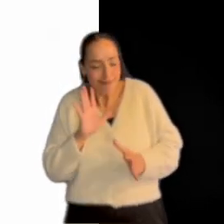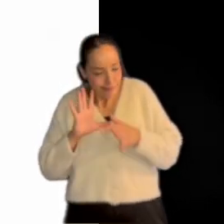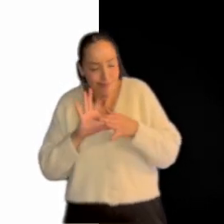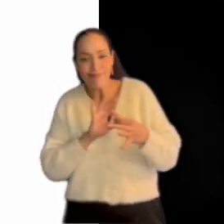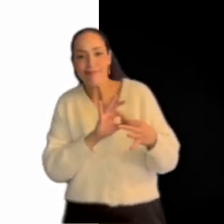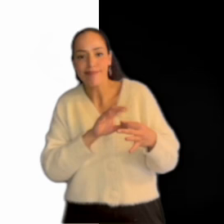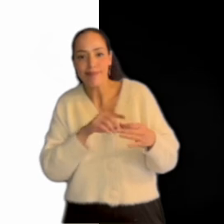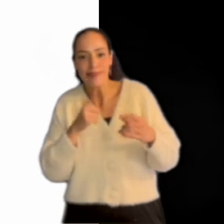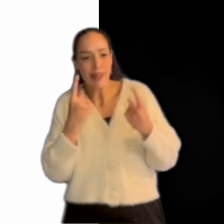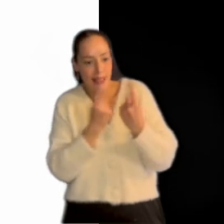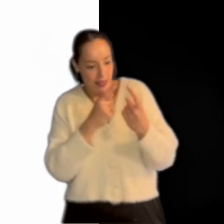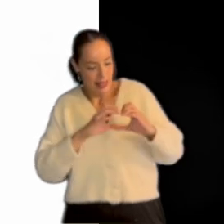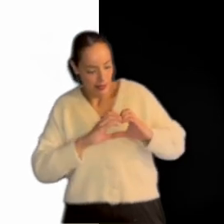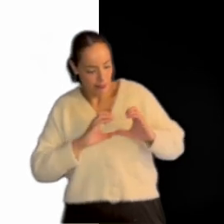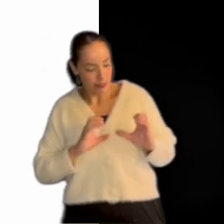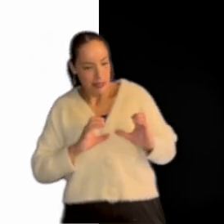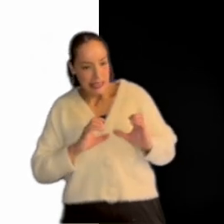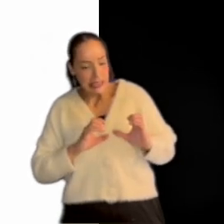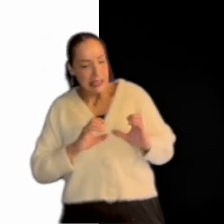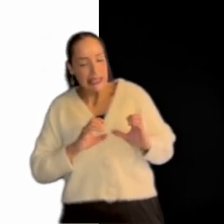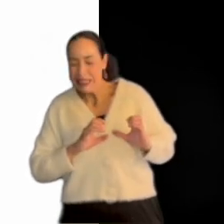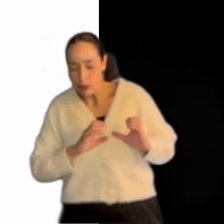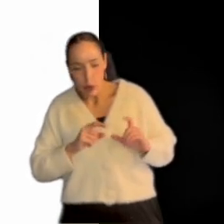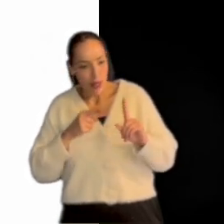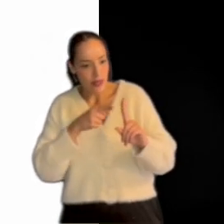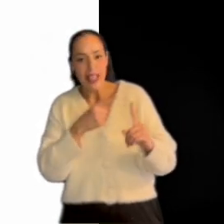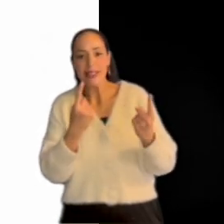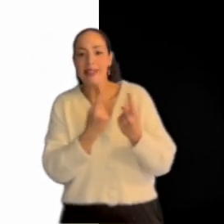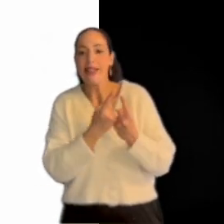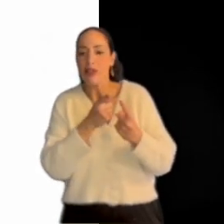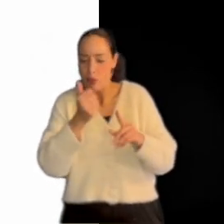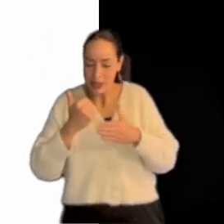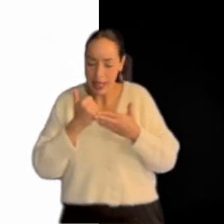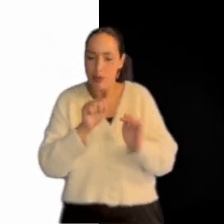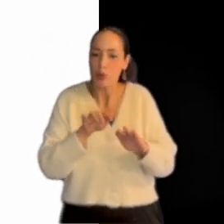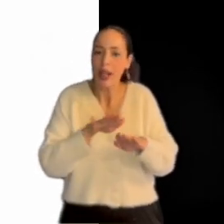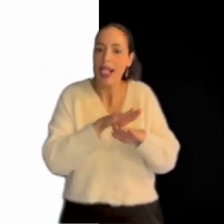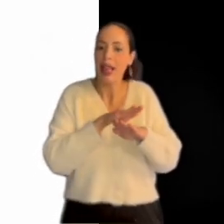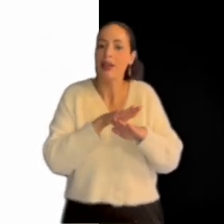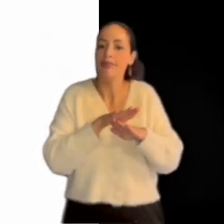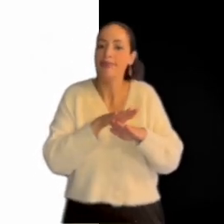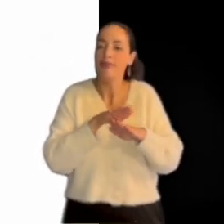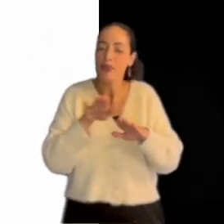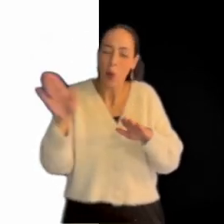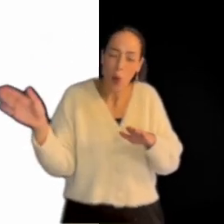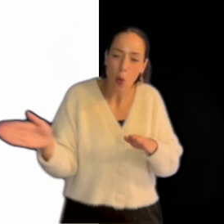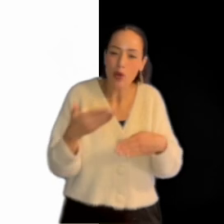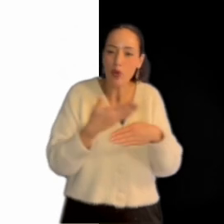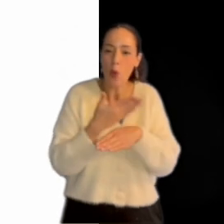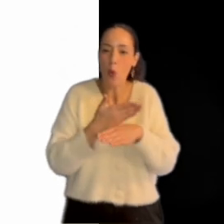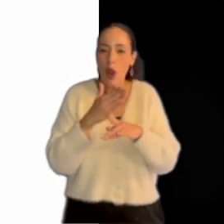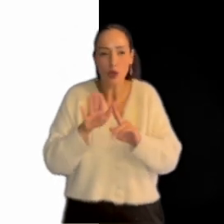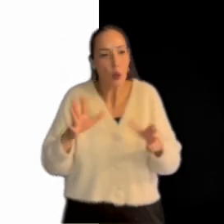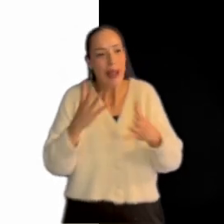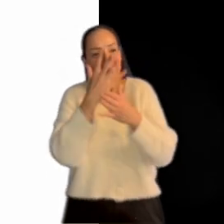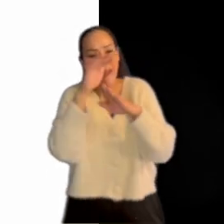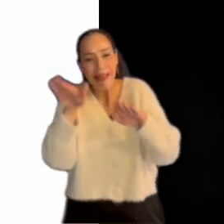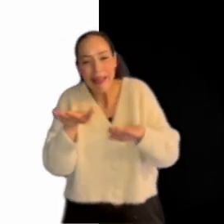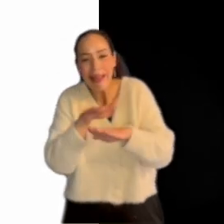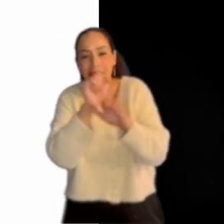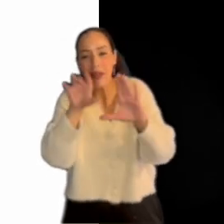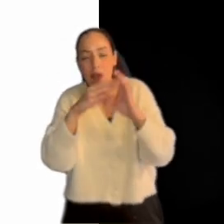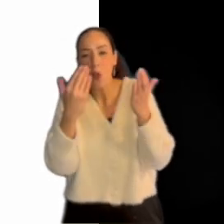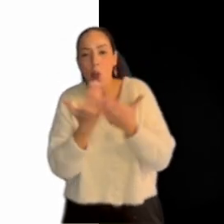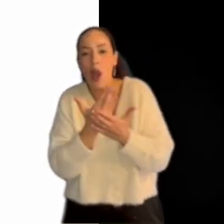Every world changer's work begins with a broken heart." However, enduring heartbreak is not the only risk we face when we bear witness